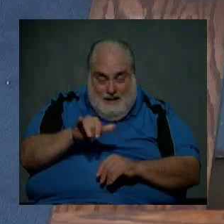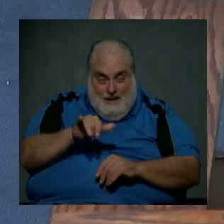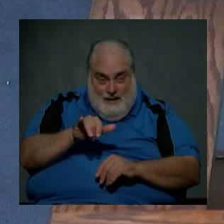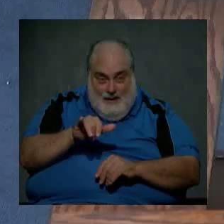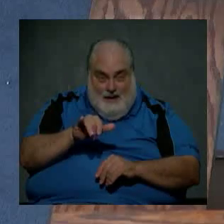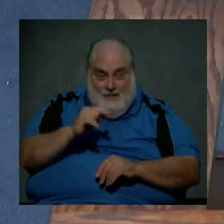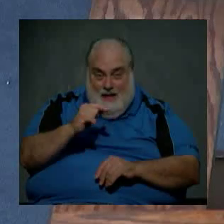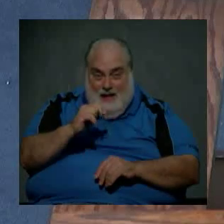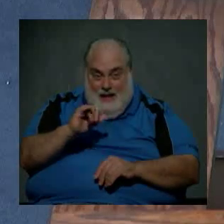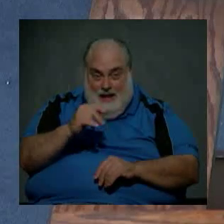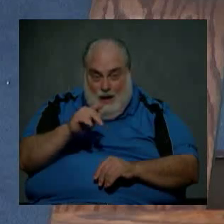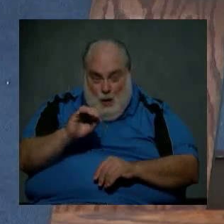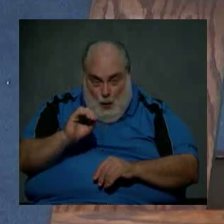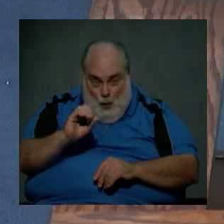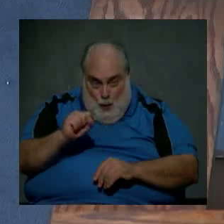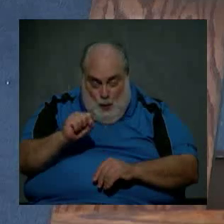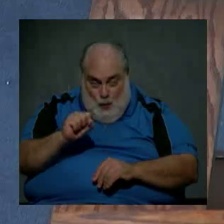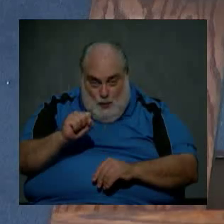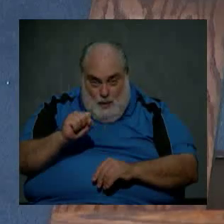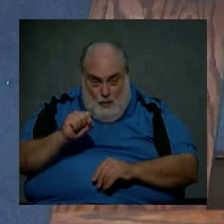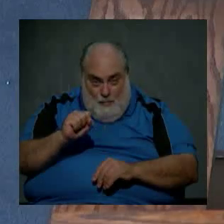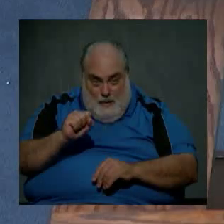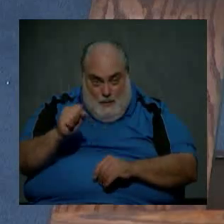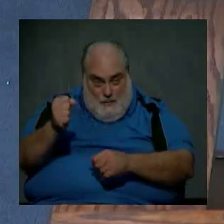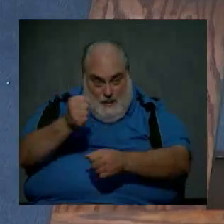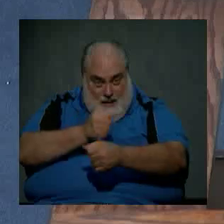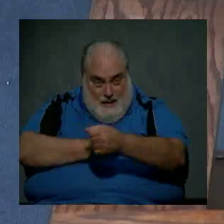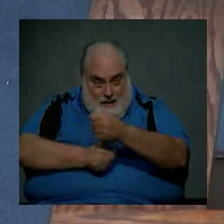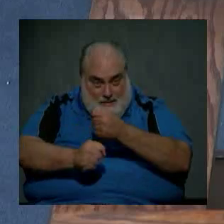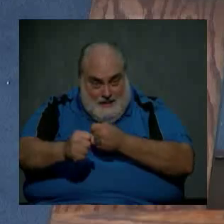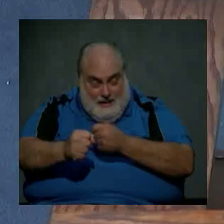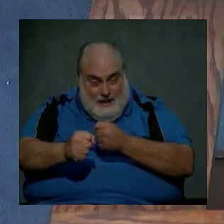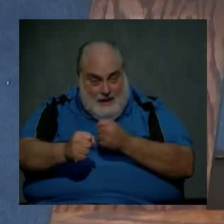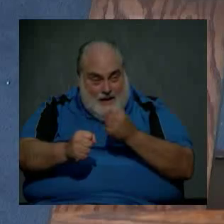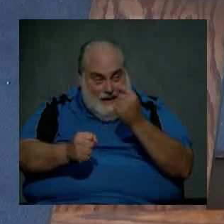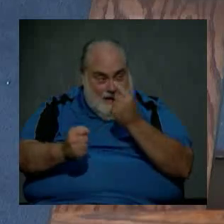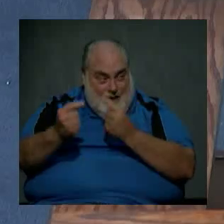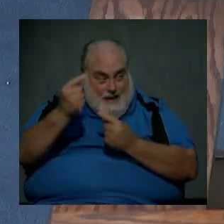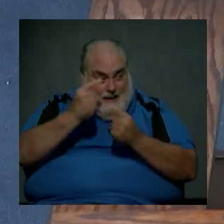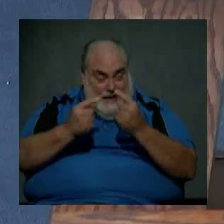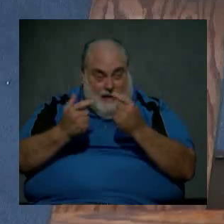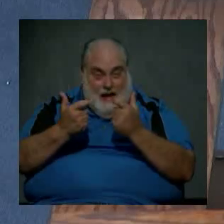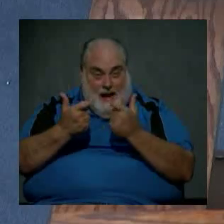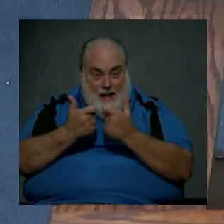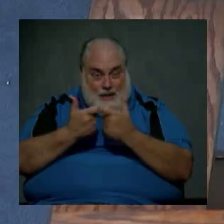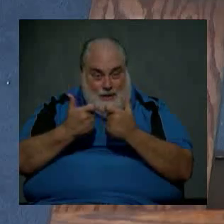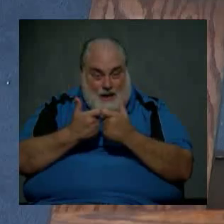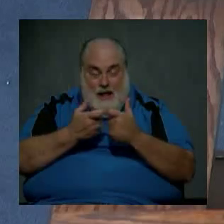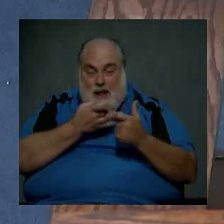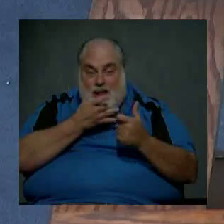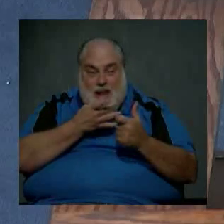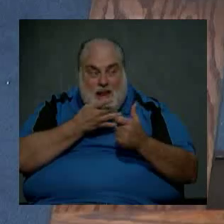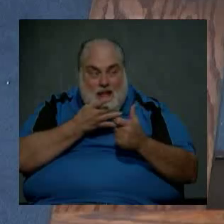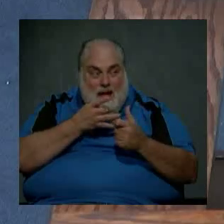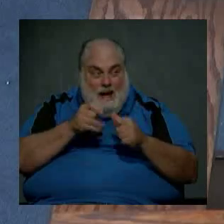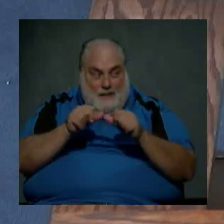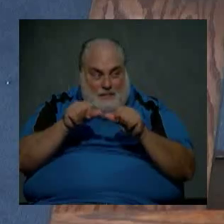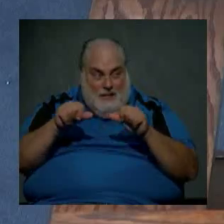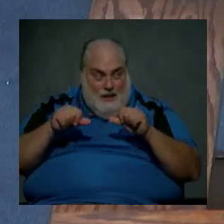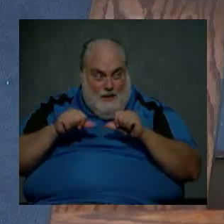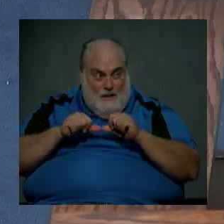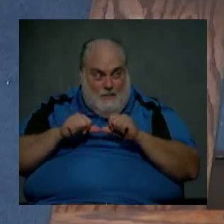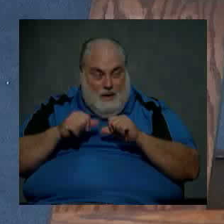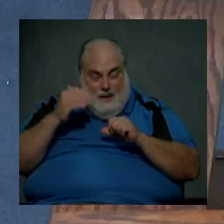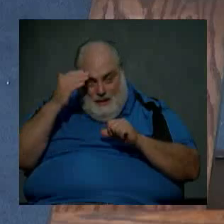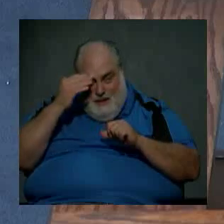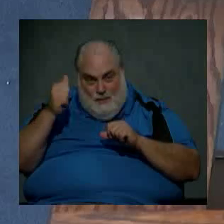the ginkgos are coming, and it sounds they are, can we consider getting electricity and light up that area down there,